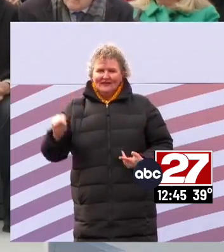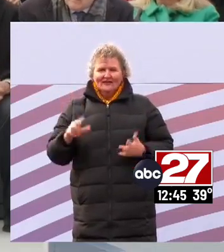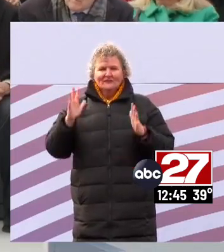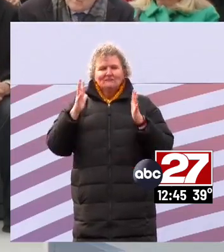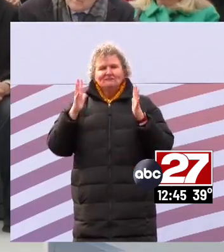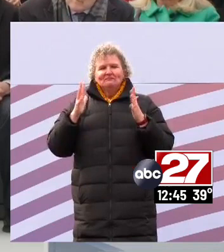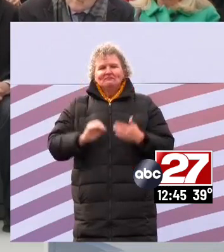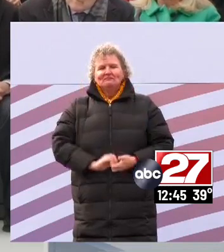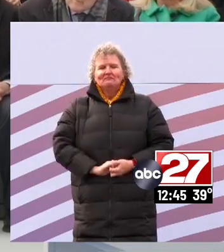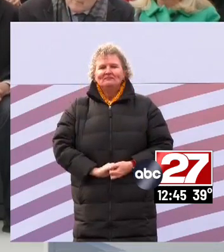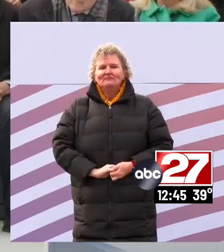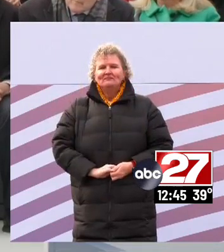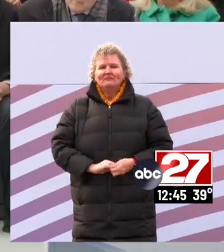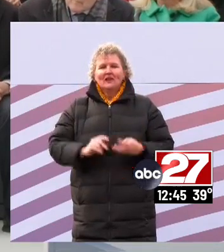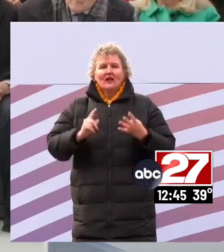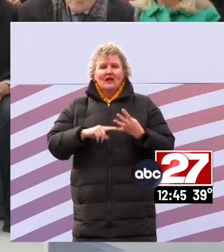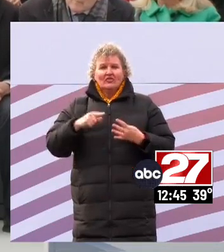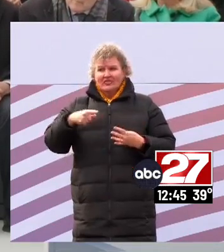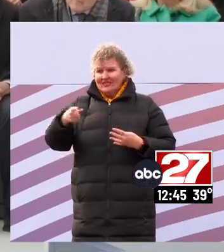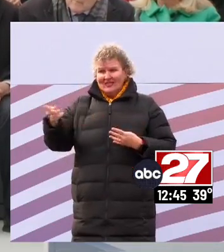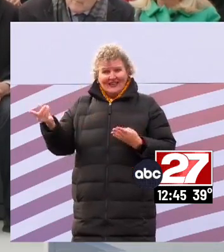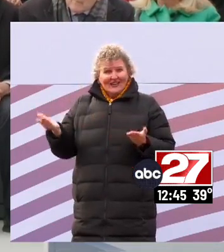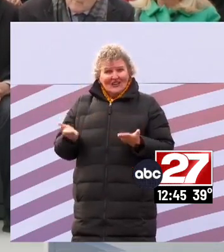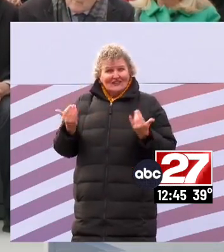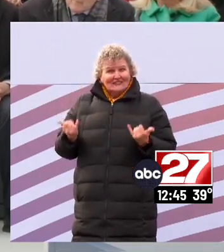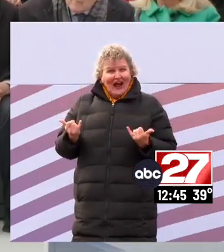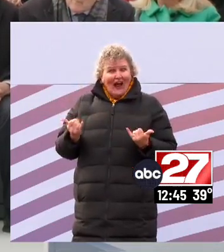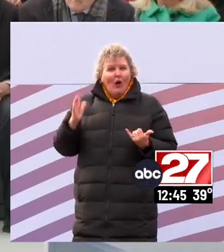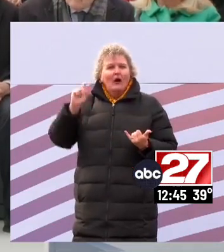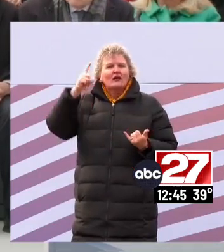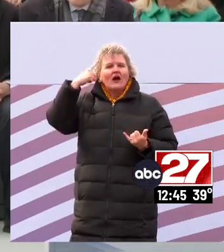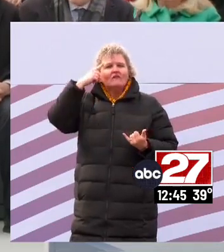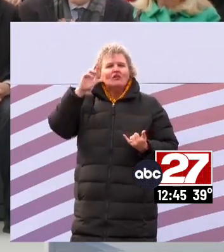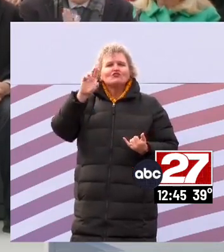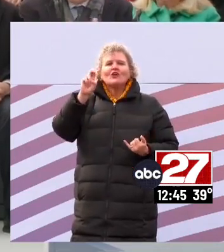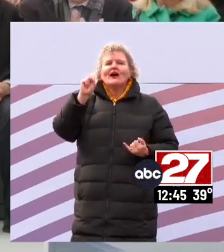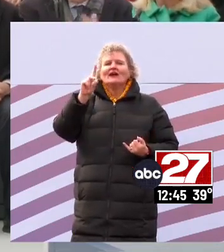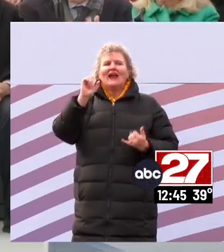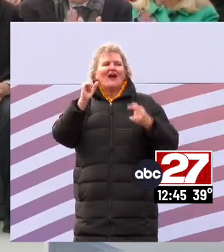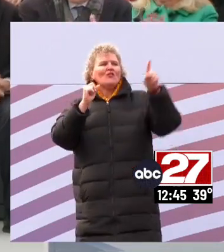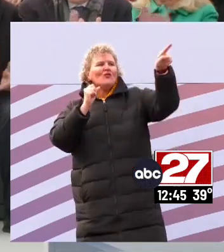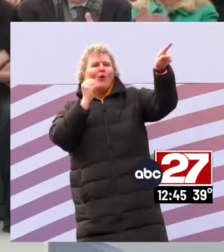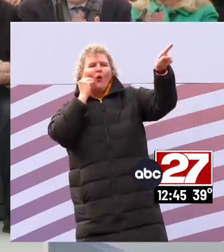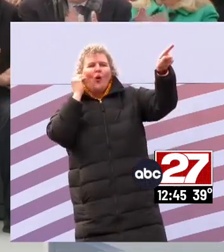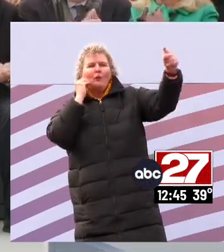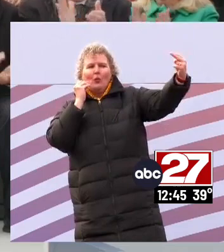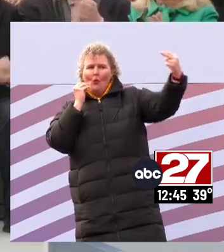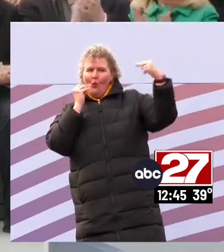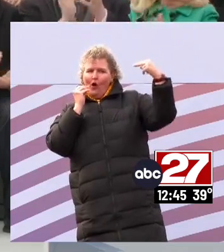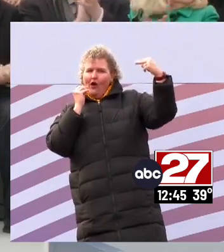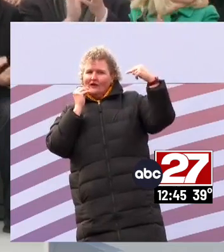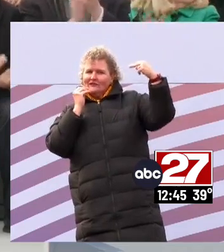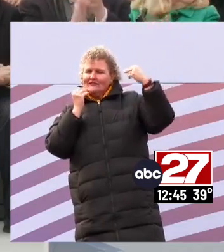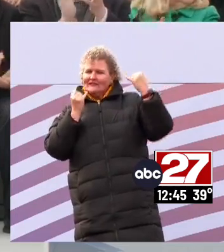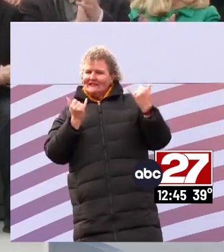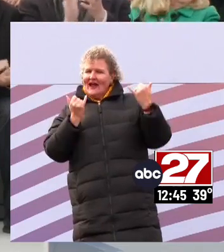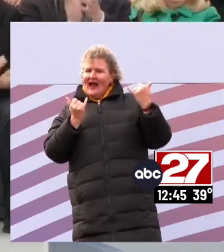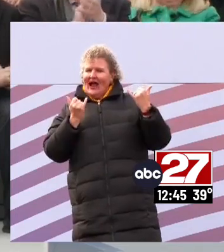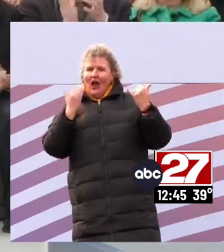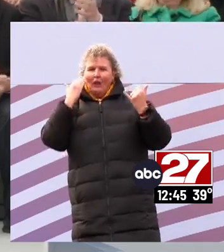And while they are here, I know Governor Rendell is watching from home. Your presence here